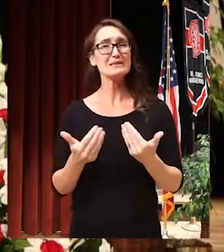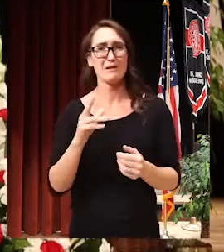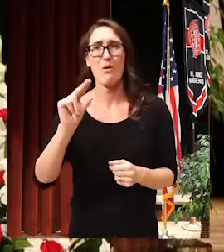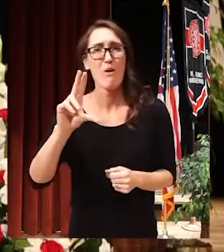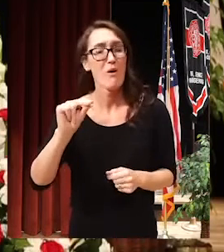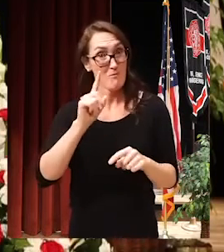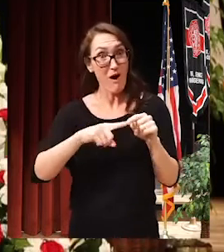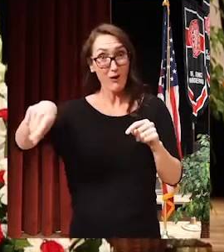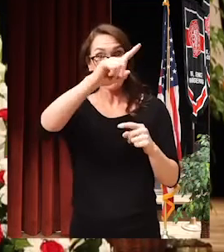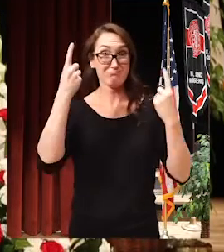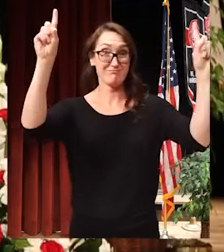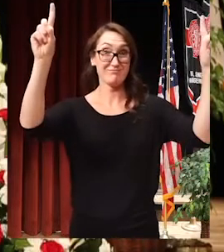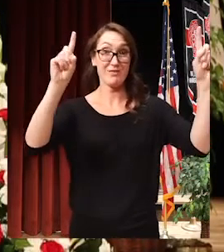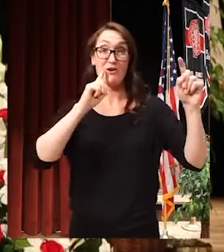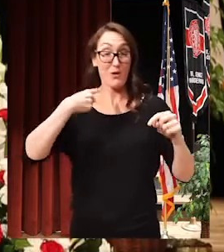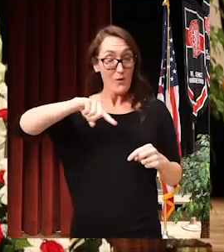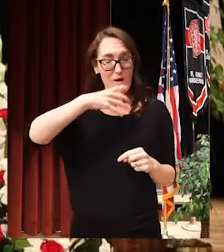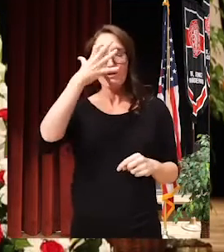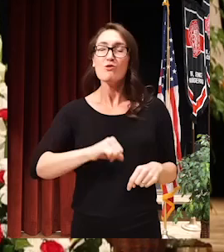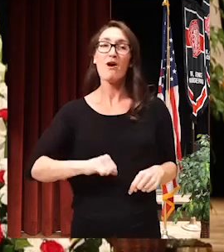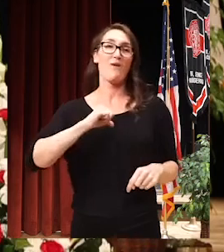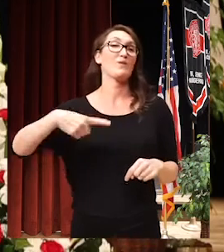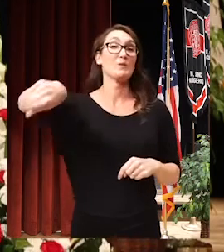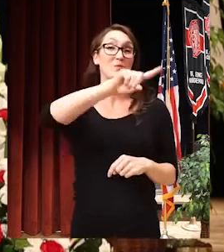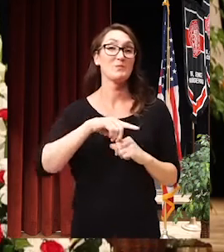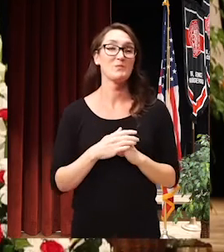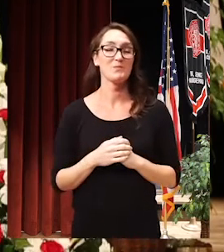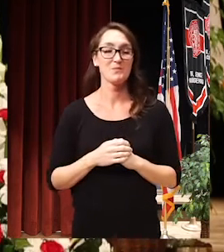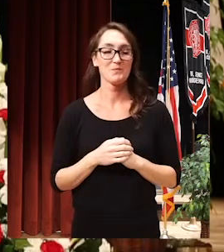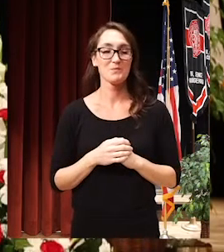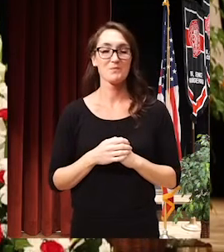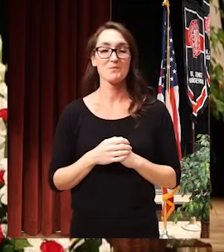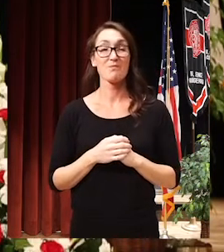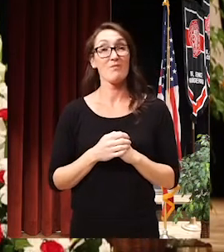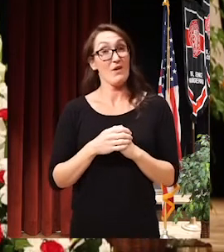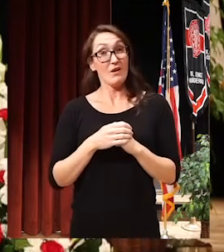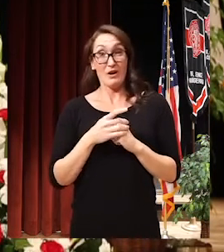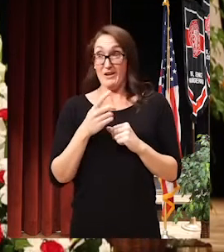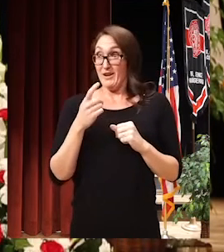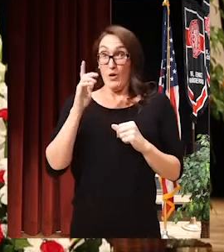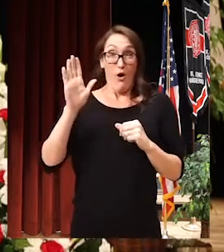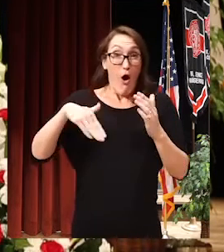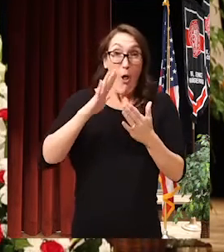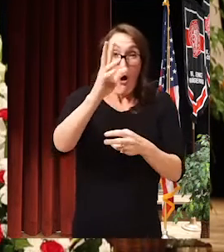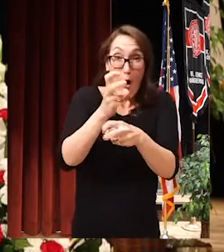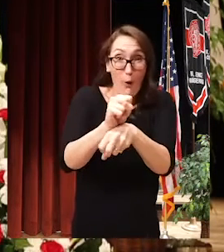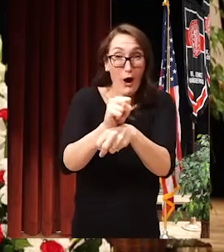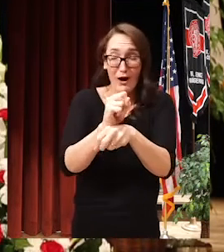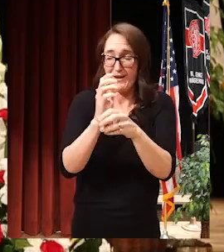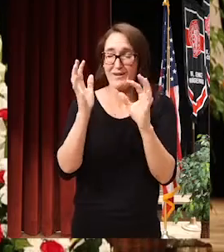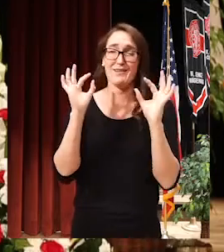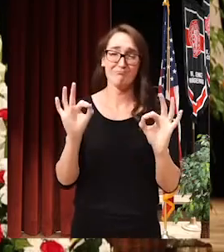it, and we're incredibly proud of you. And because of your efforts, you're here today as part of